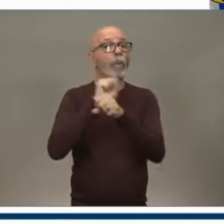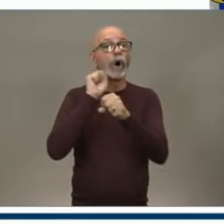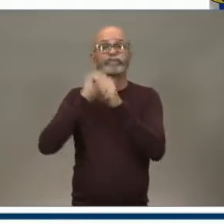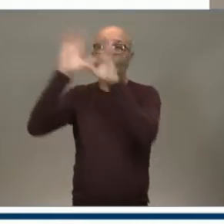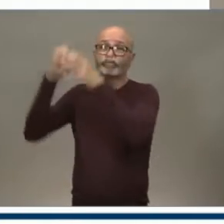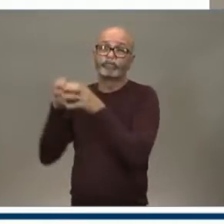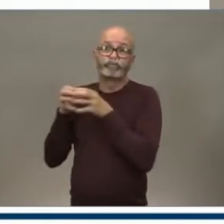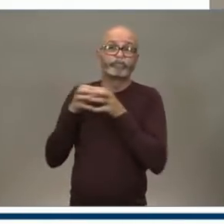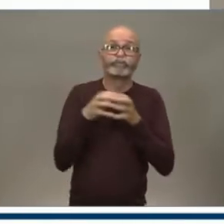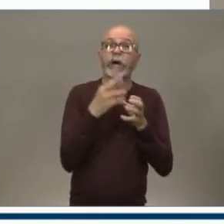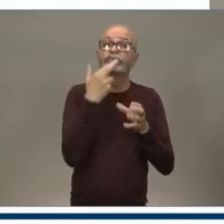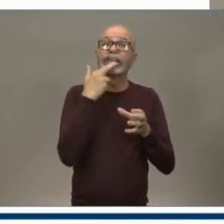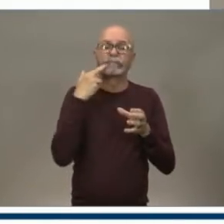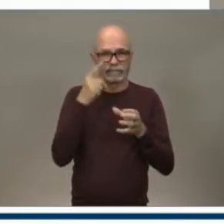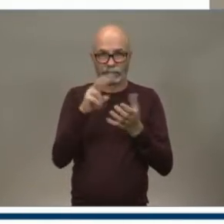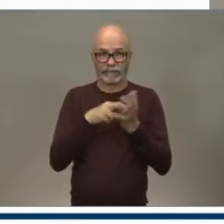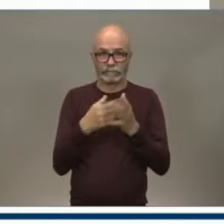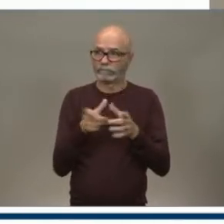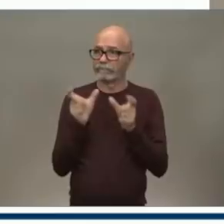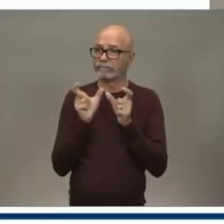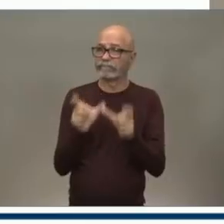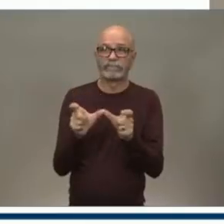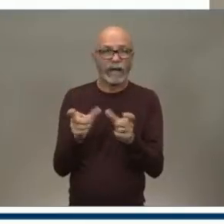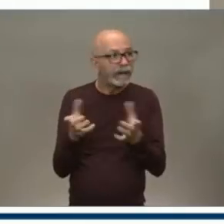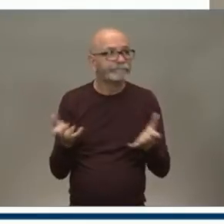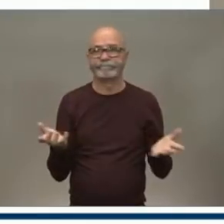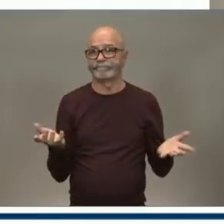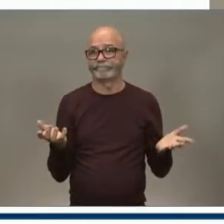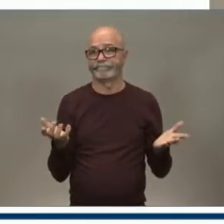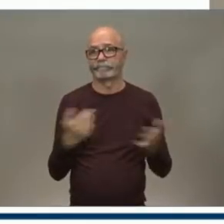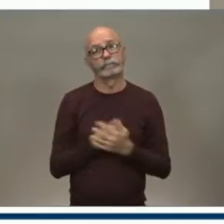have gathering limits and requirements around how events can happen.